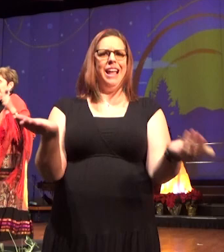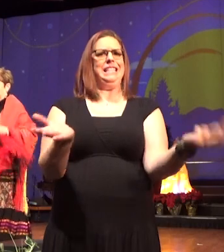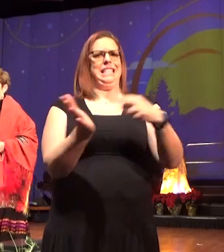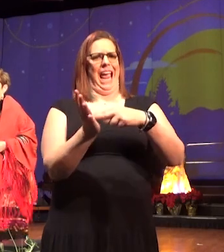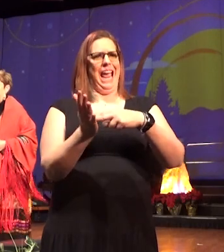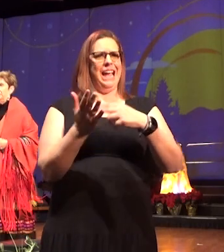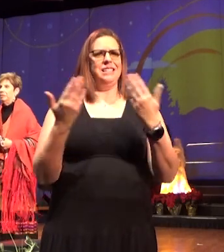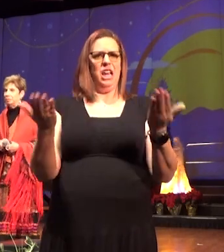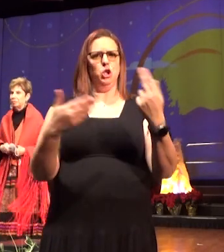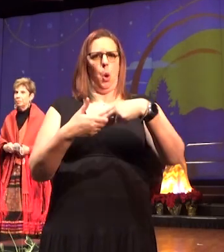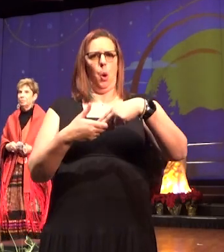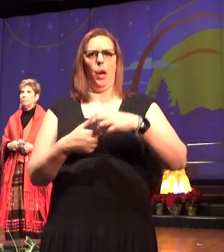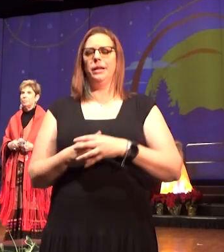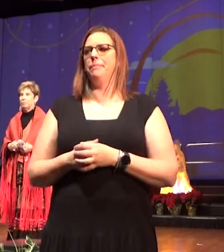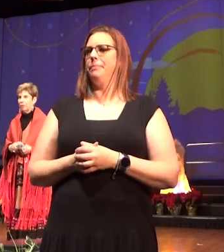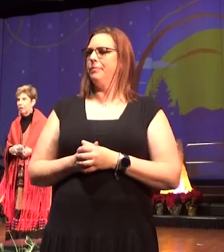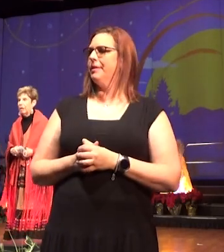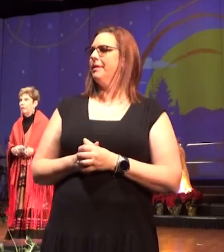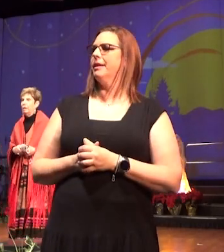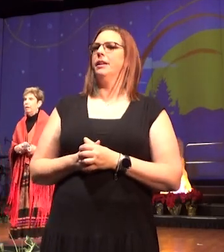and let's sing together.